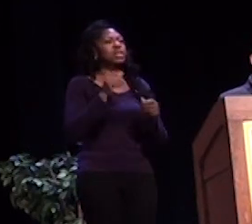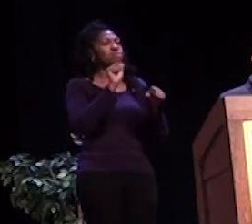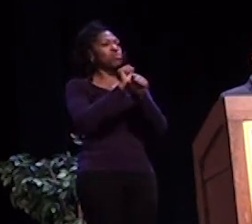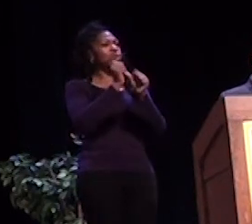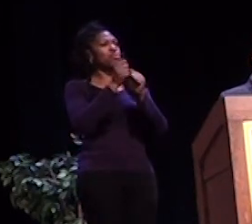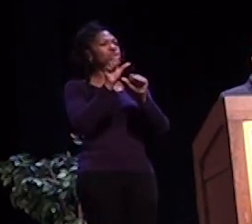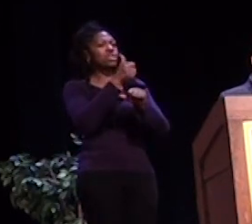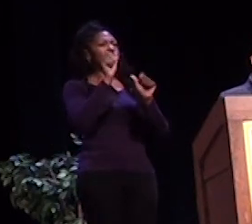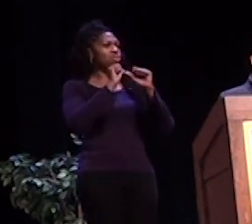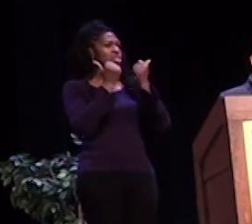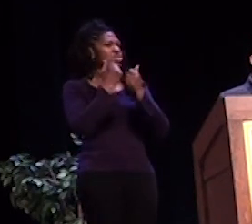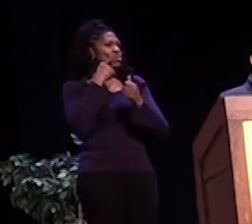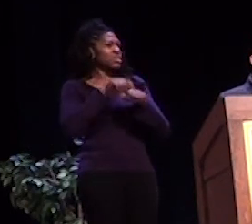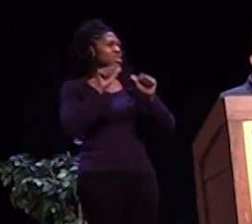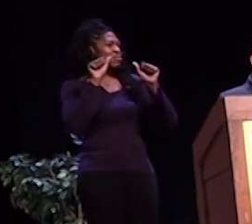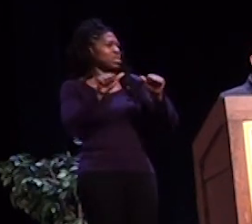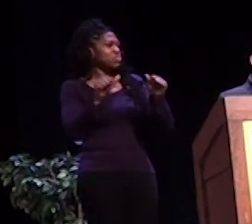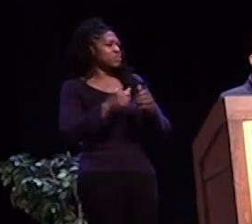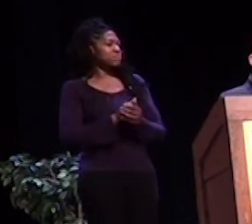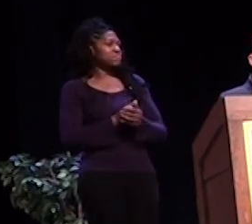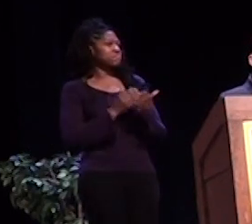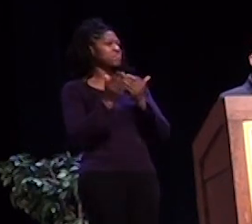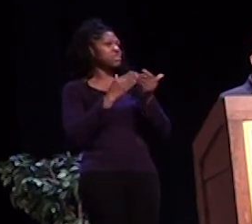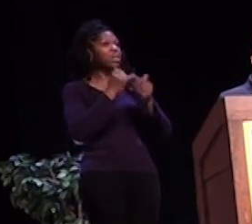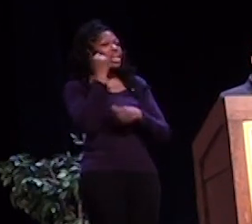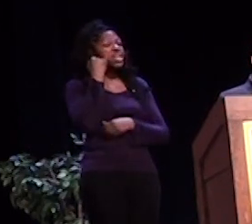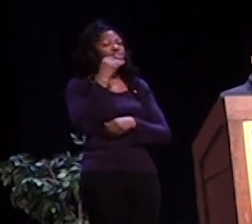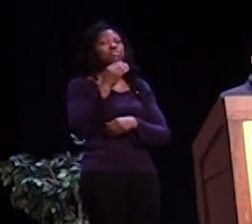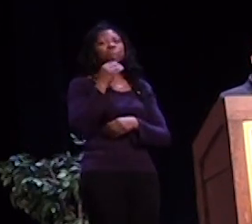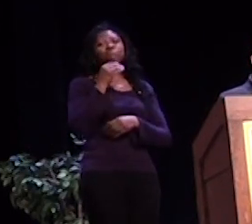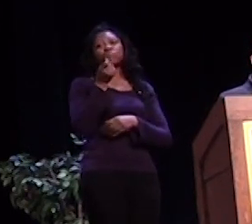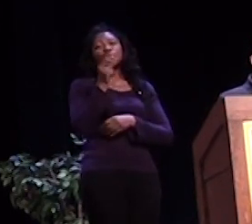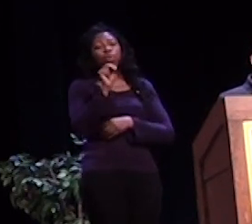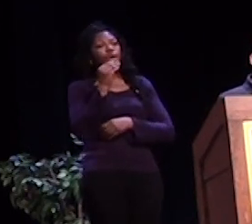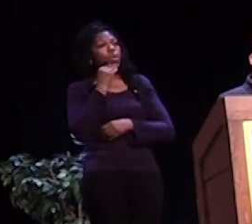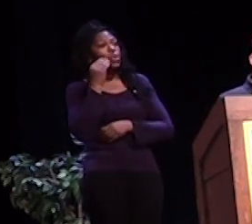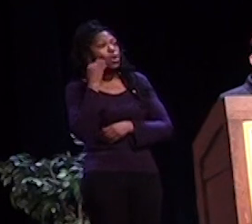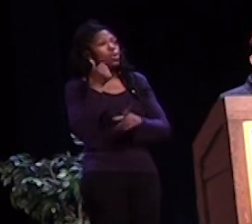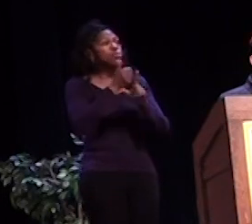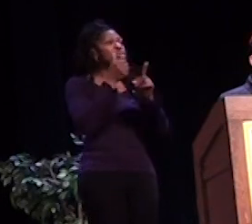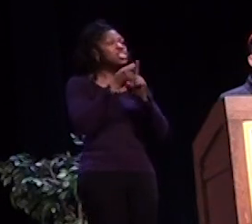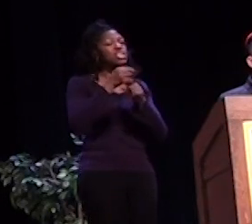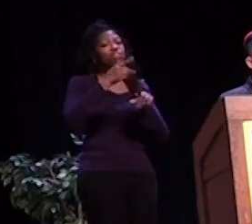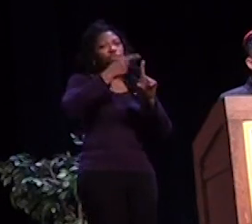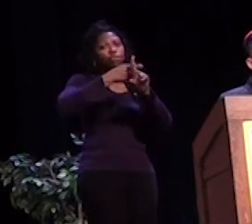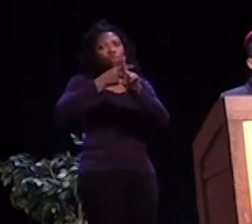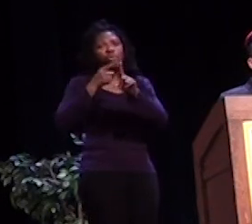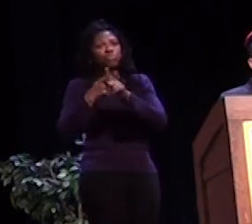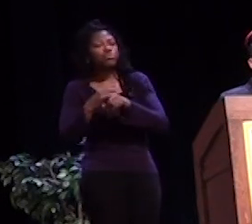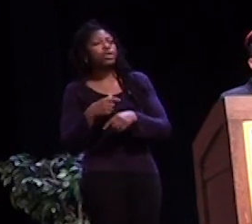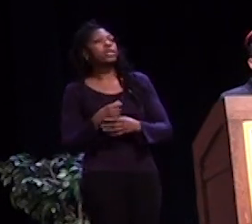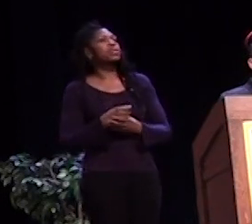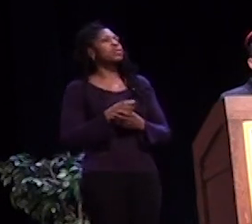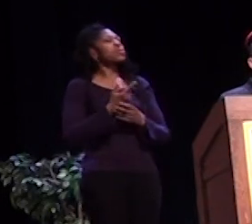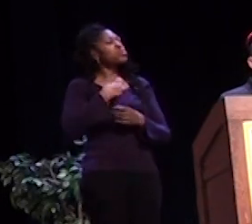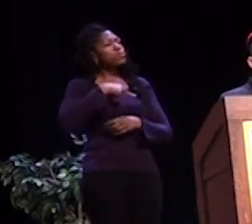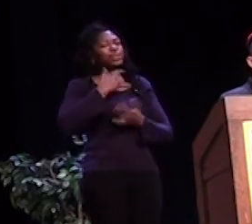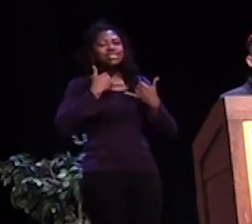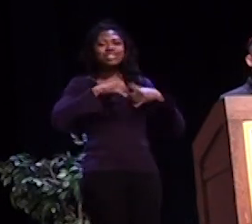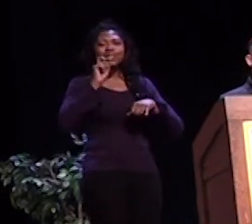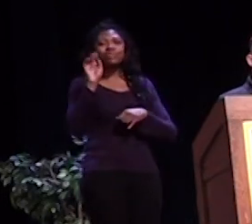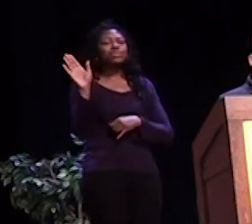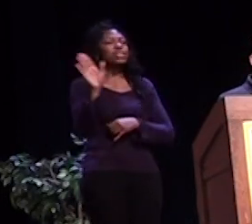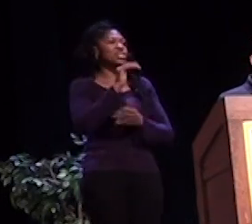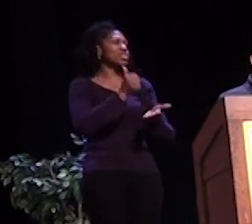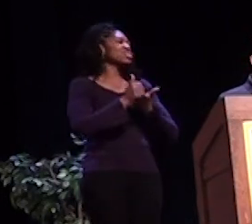together. Whether you are a homeowner, a renter, an affordable housing developer, or a policymaker, we need your help to move into